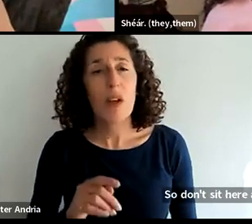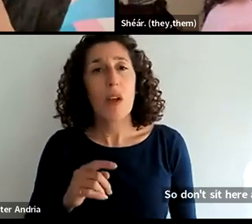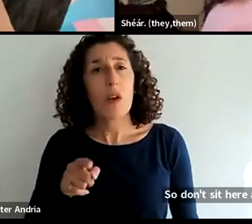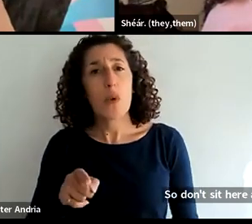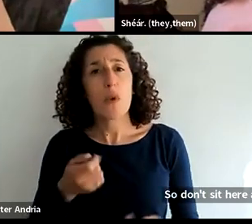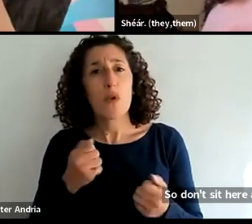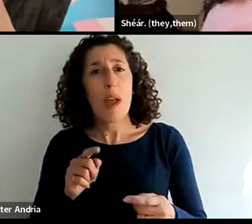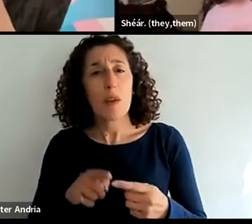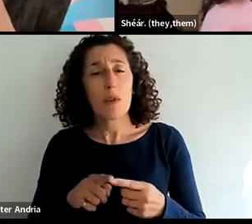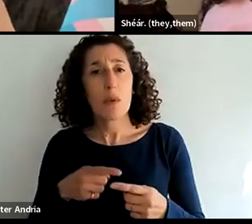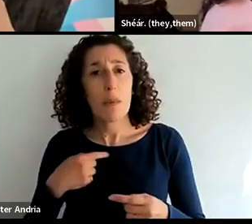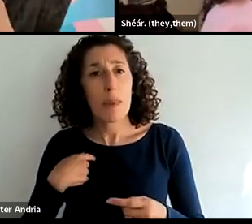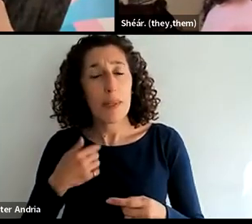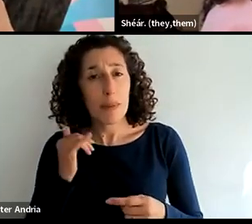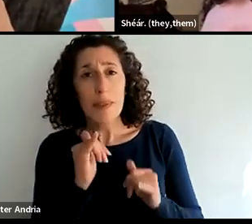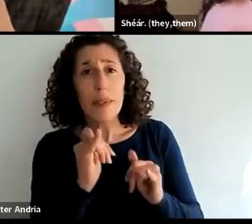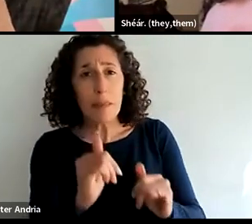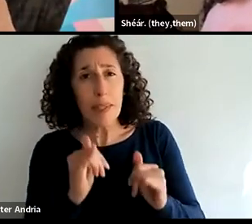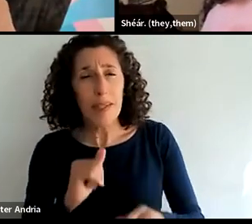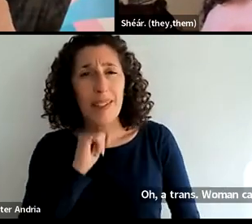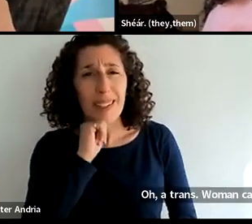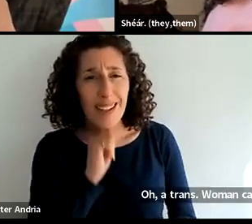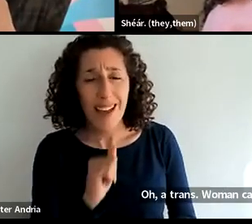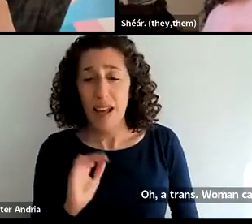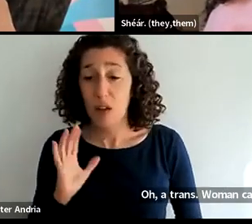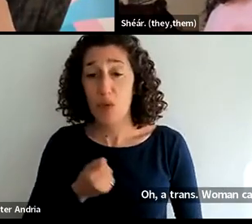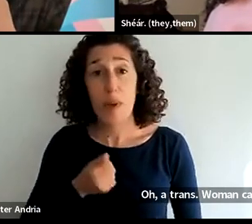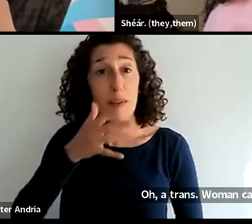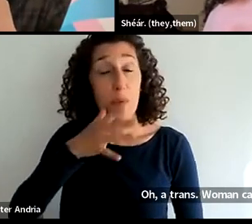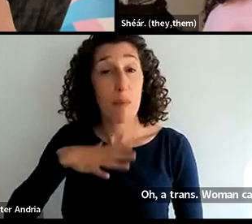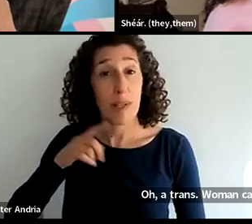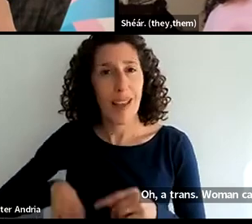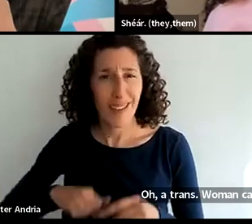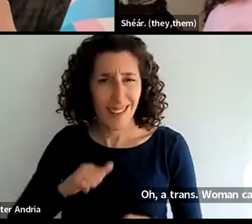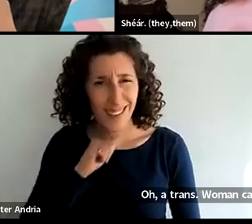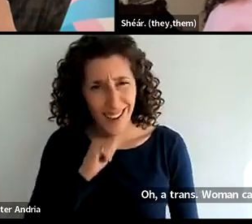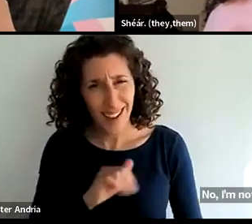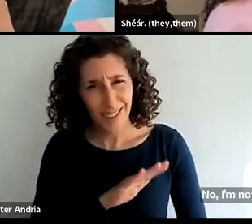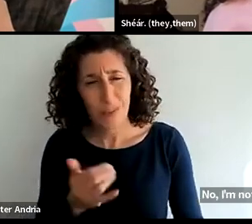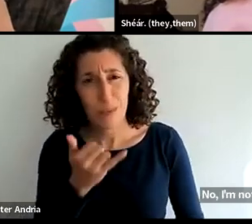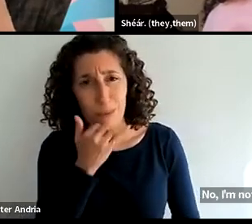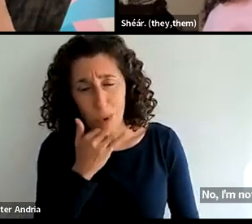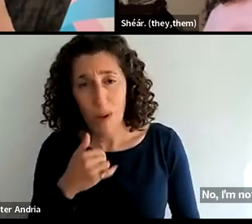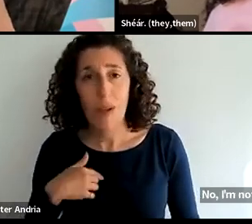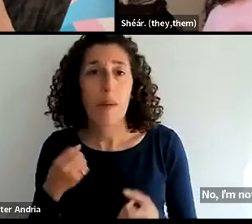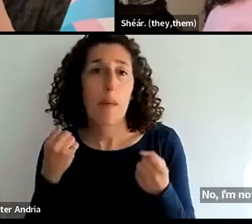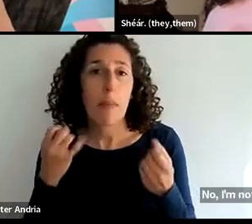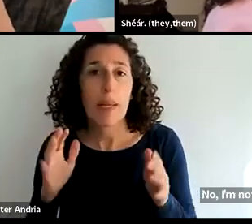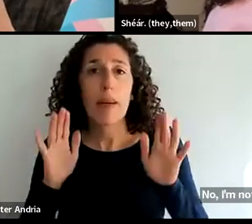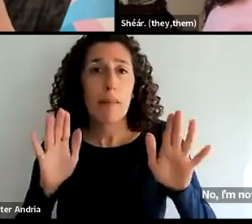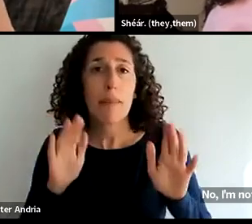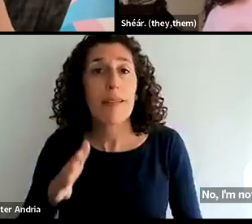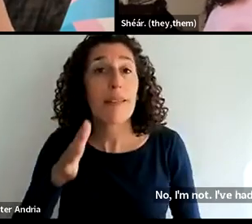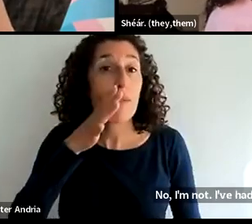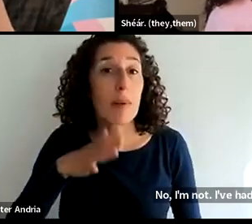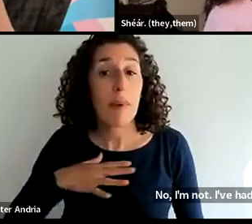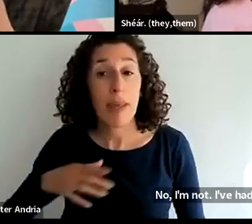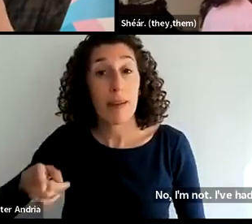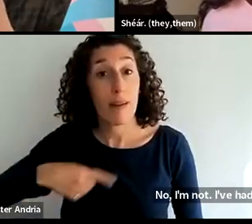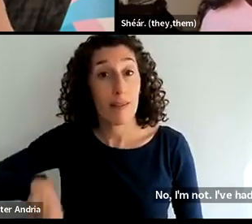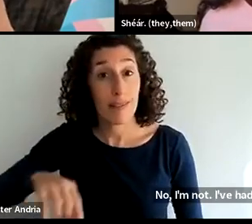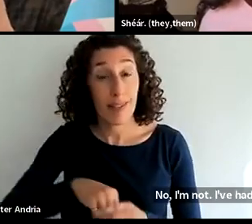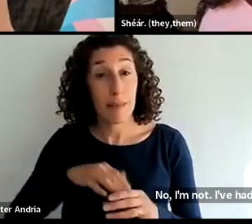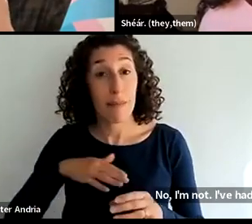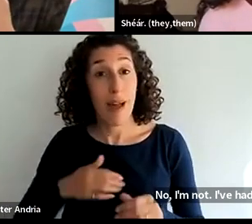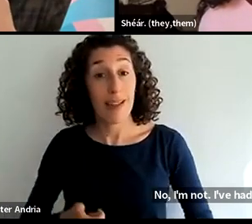not. I've had some amazing females in my life. I've had